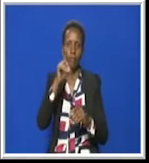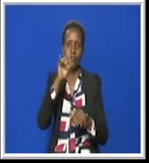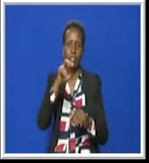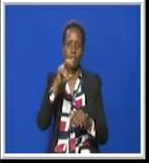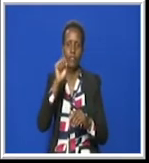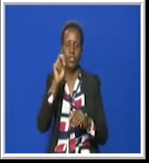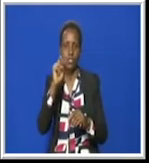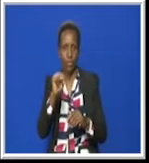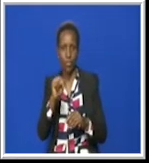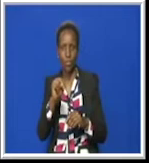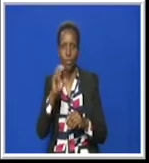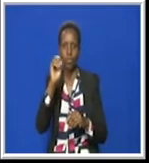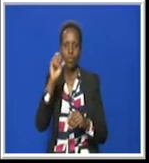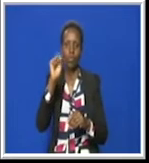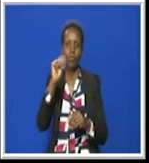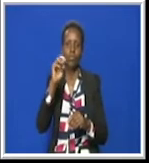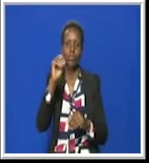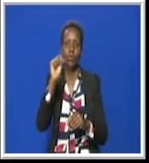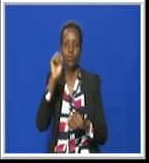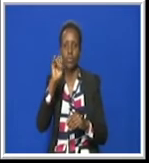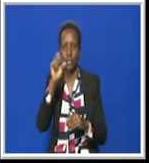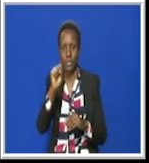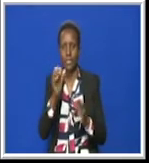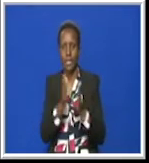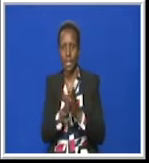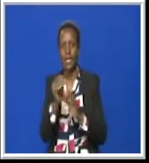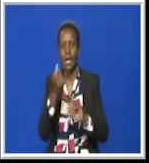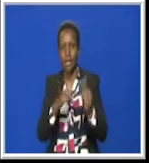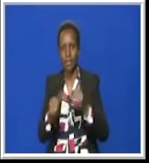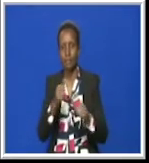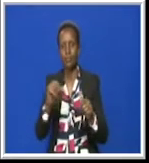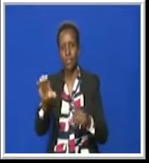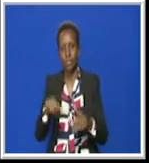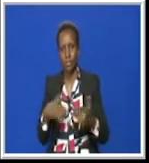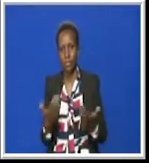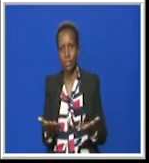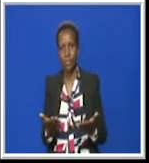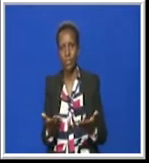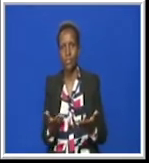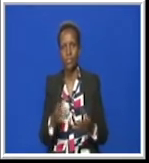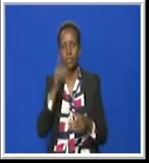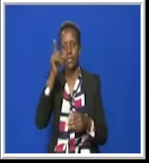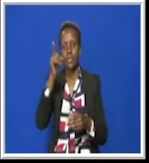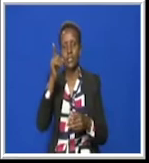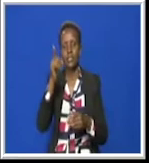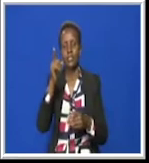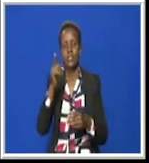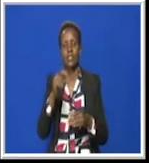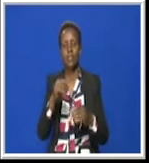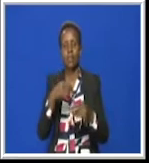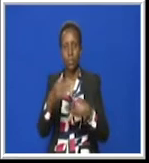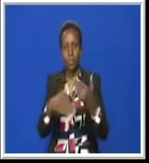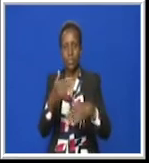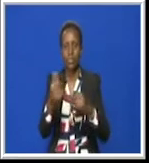osmosis, and then we have active transport. So this is a physiological process that